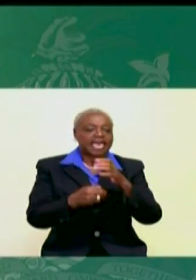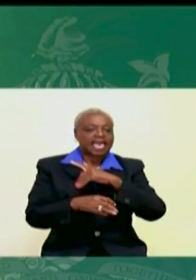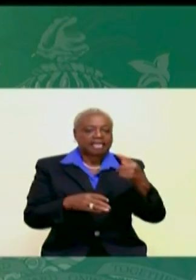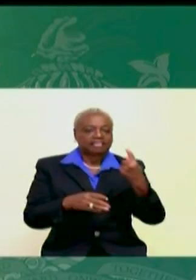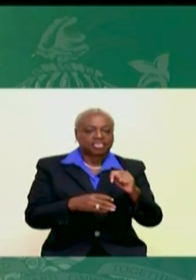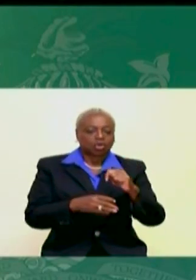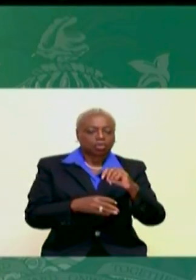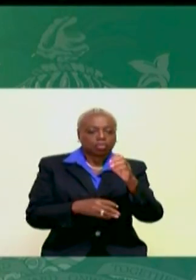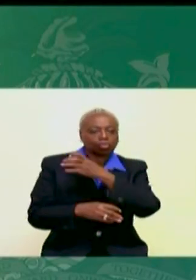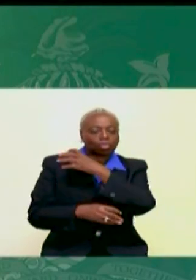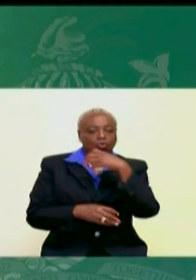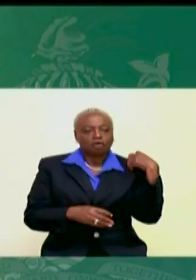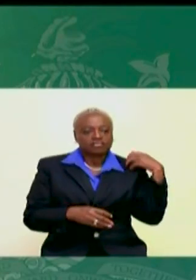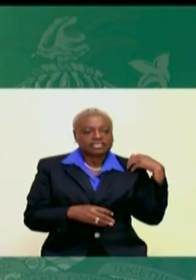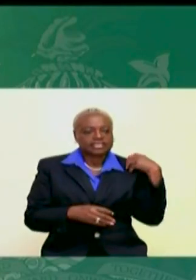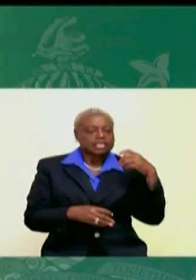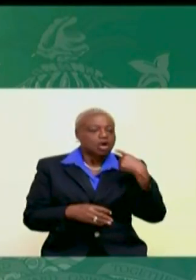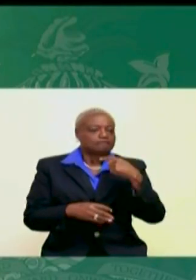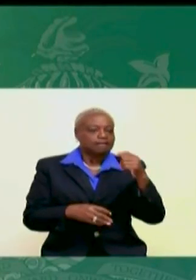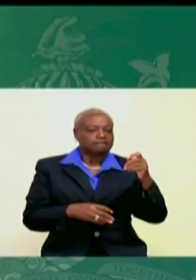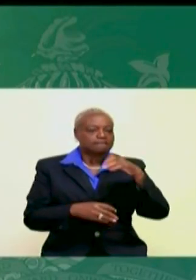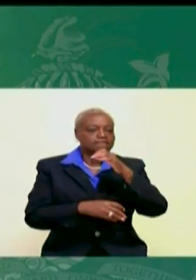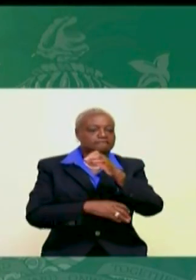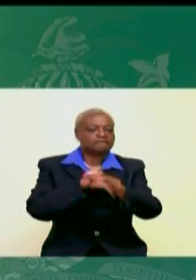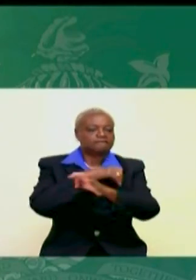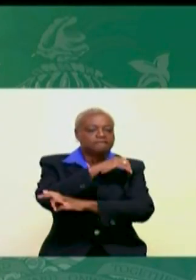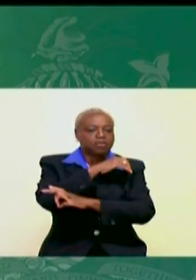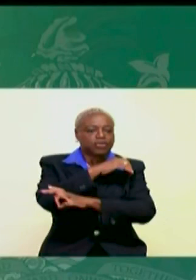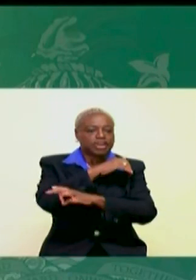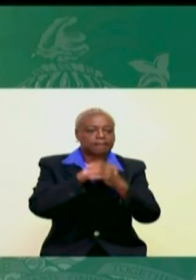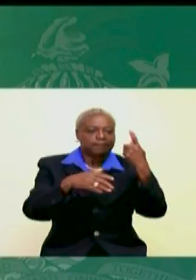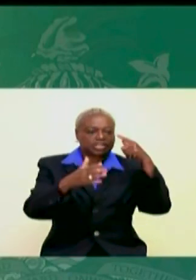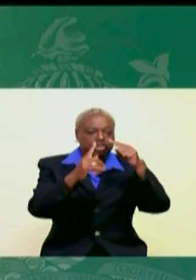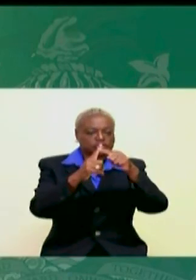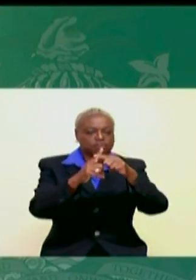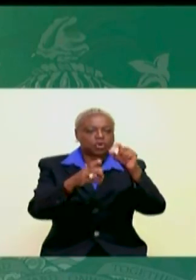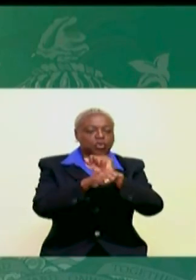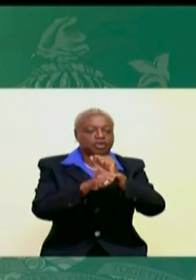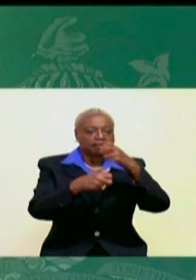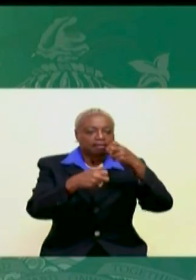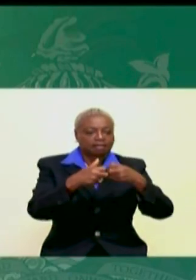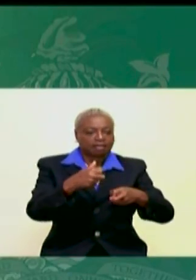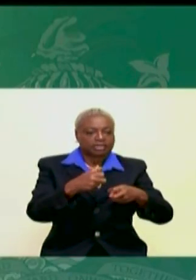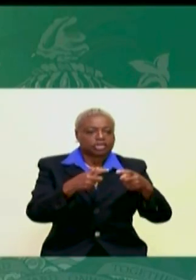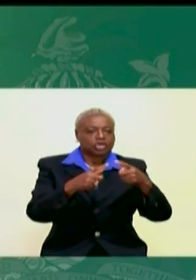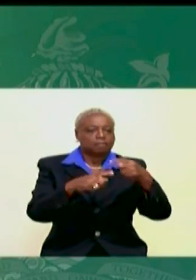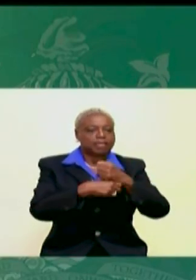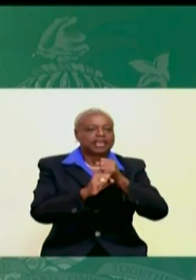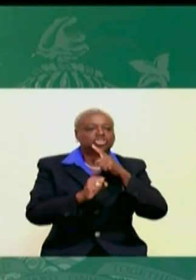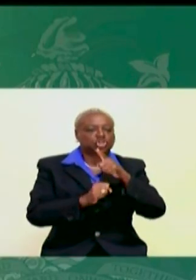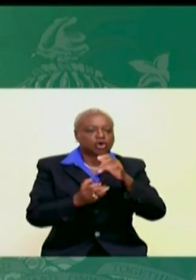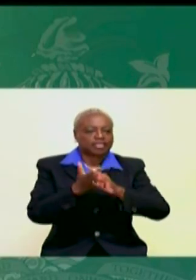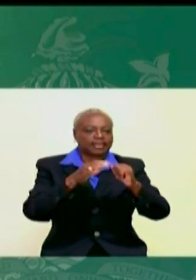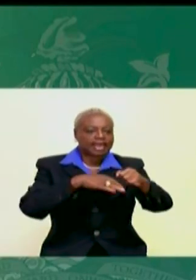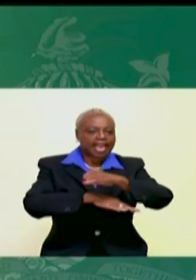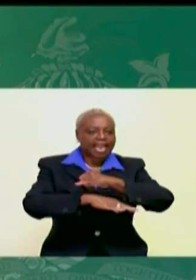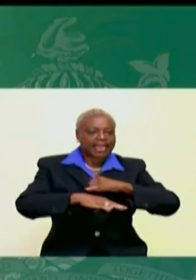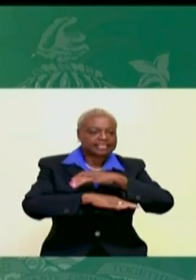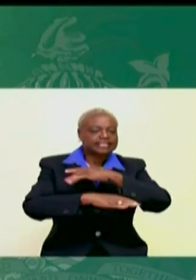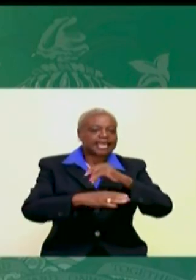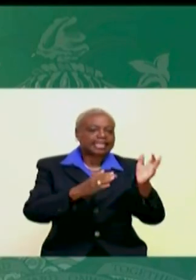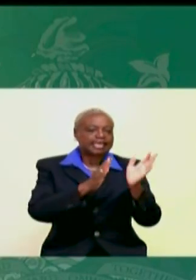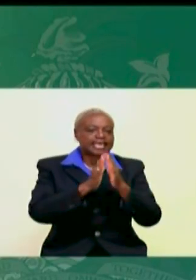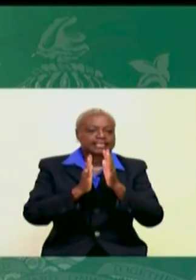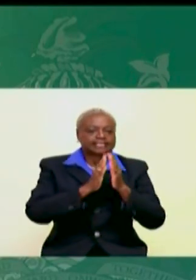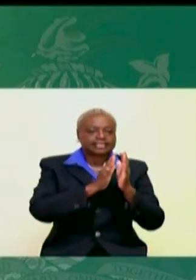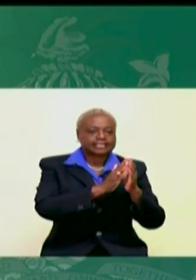diligent officers of our foreign missions that have been working tirelessly to ensure that islands and respective cities